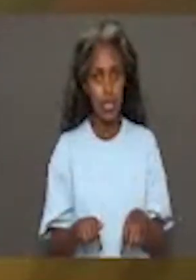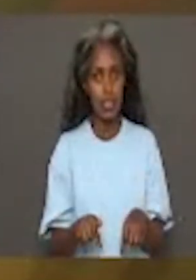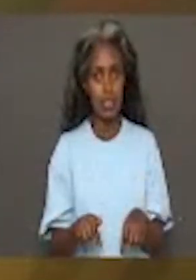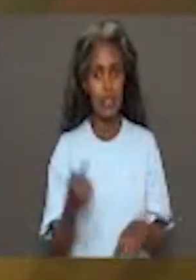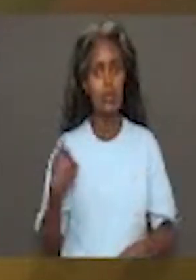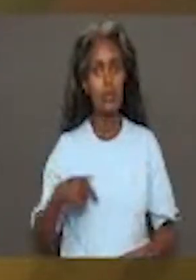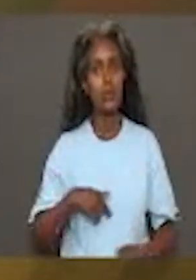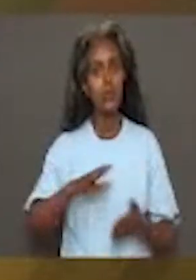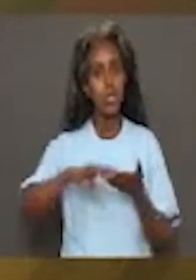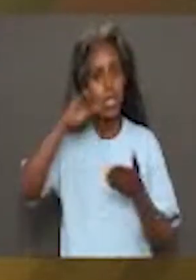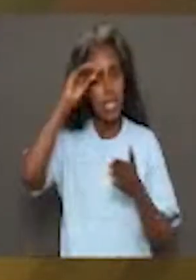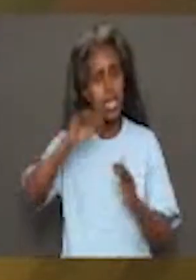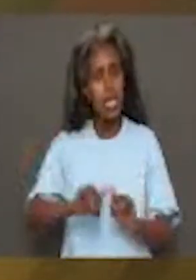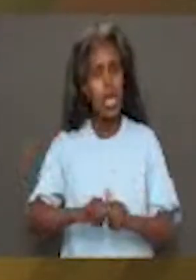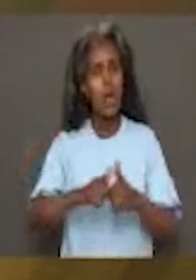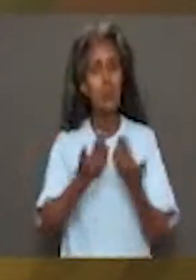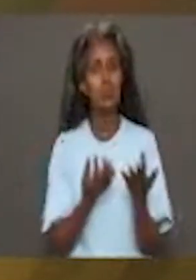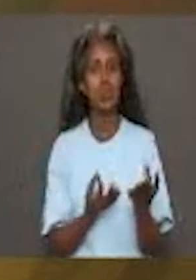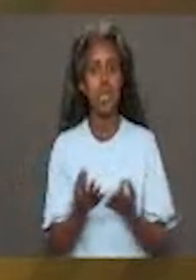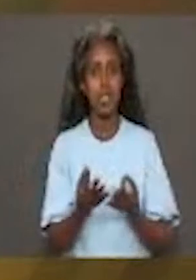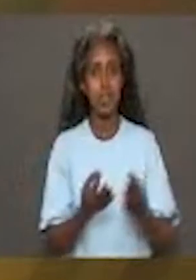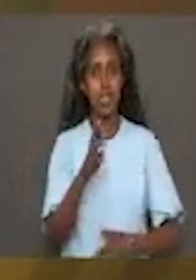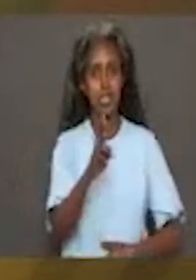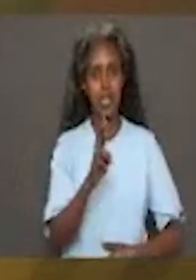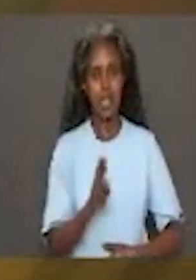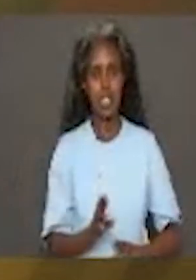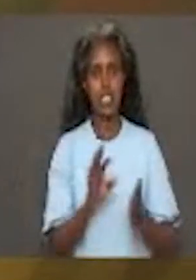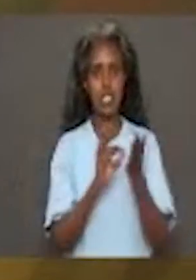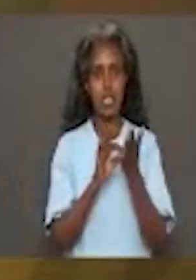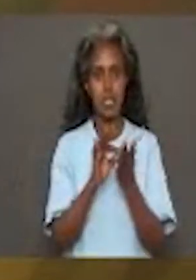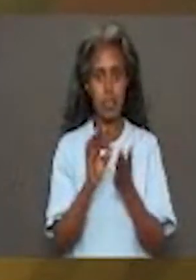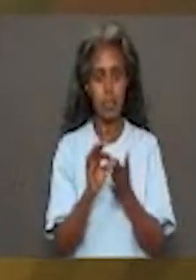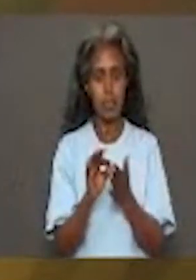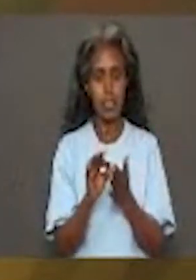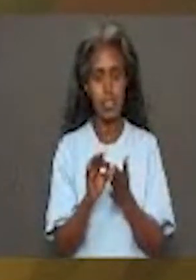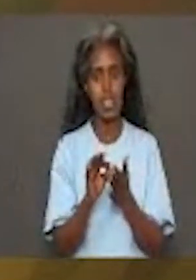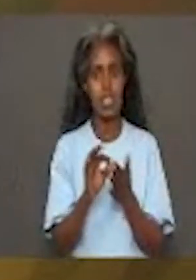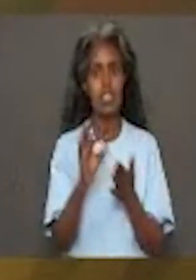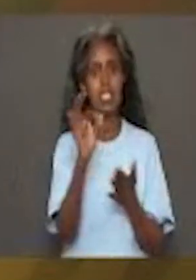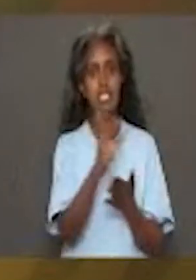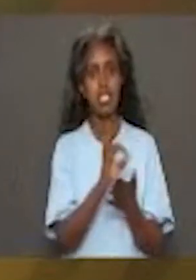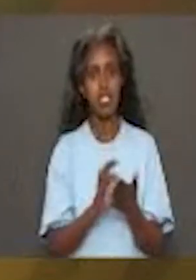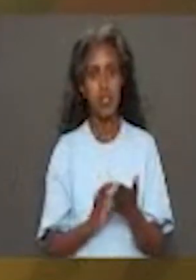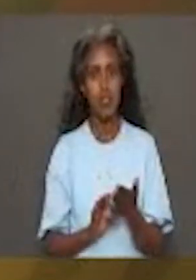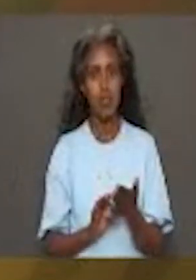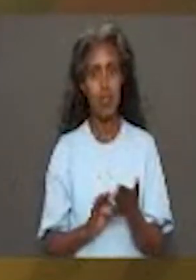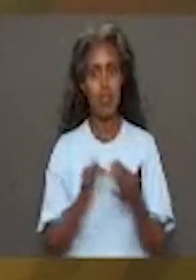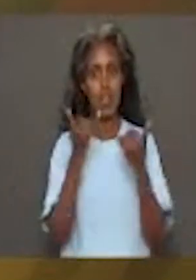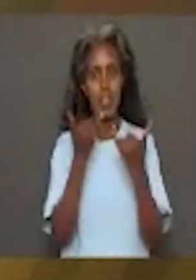Today, we will learn how to express rational numbers in the form